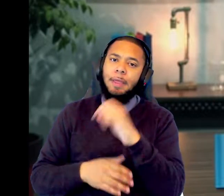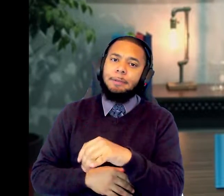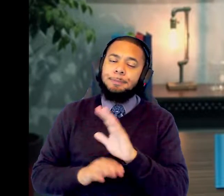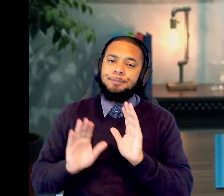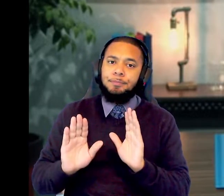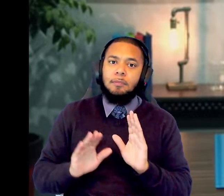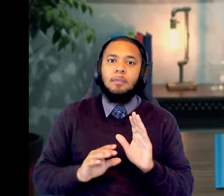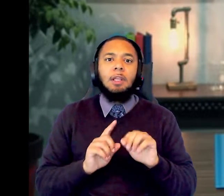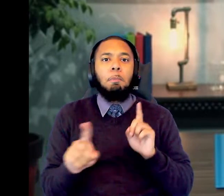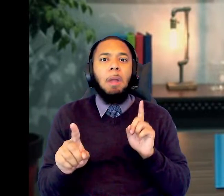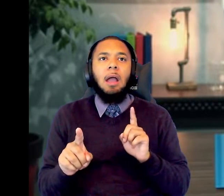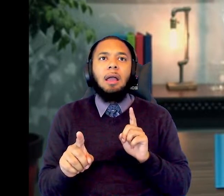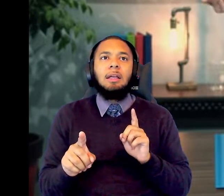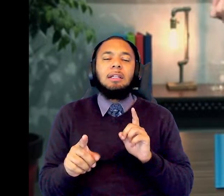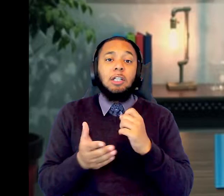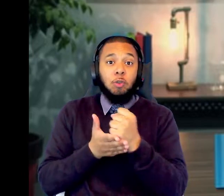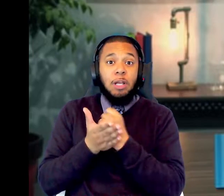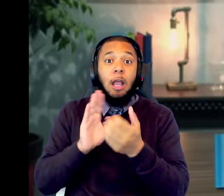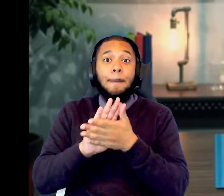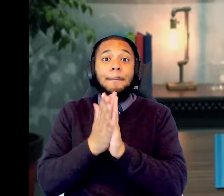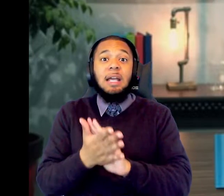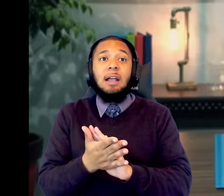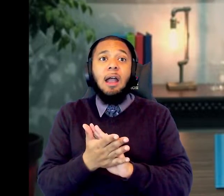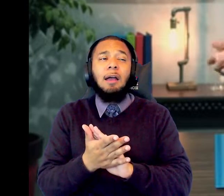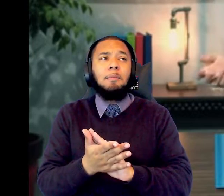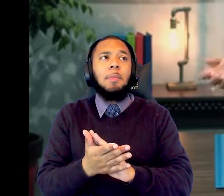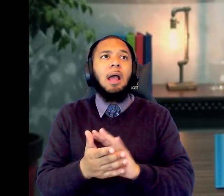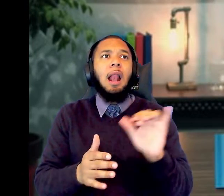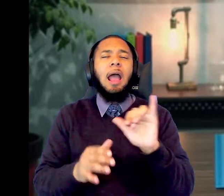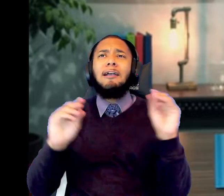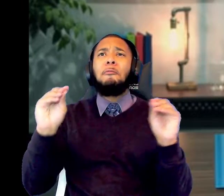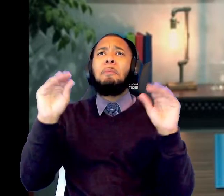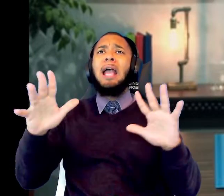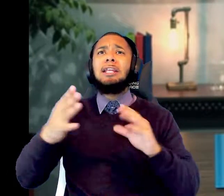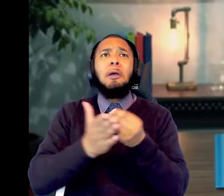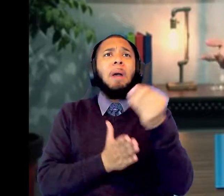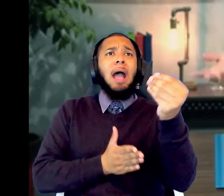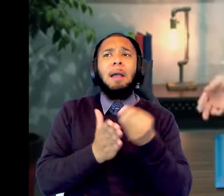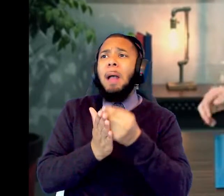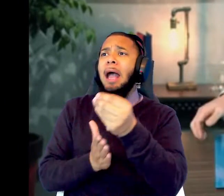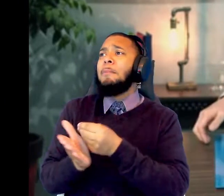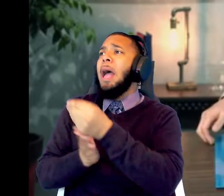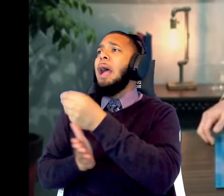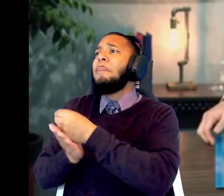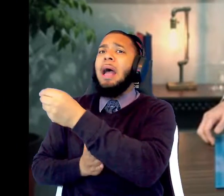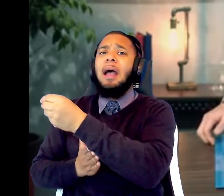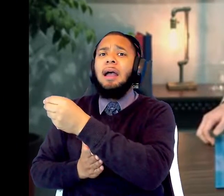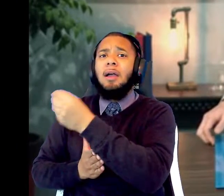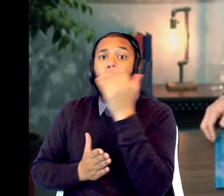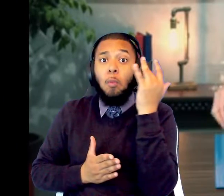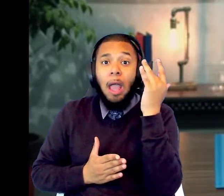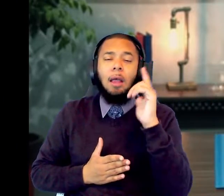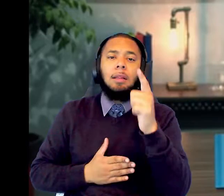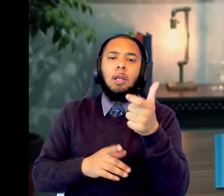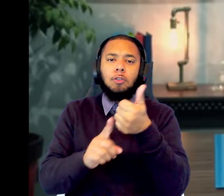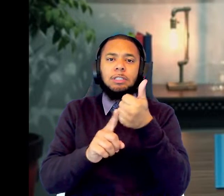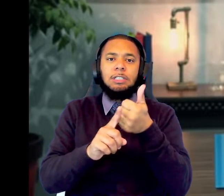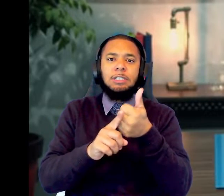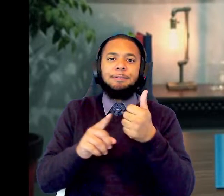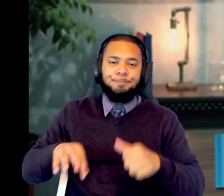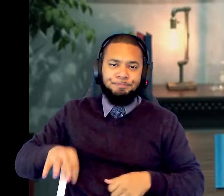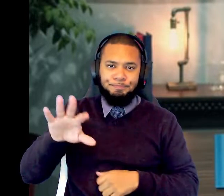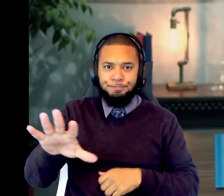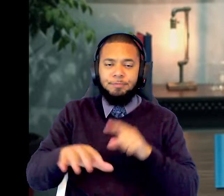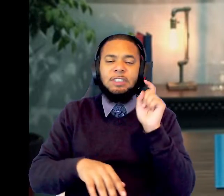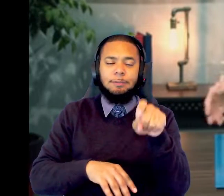a fantasy piece of plastic that can always buy things that you want, because you're always going to have to pay for it. Credit cards just take a little